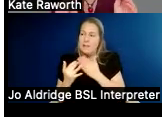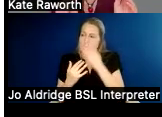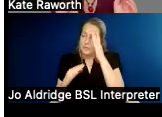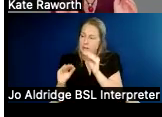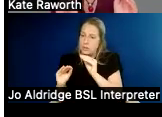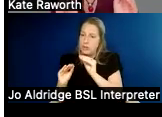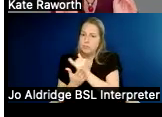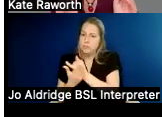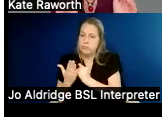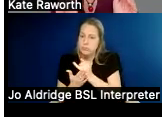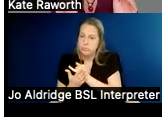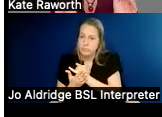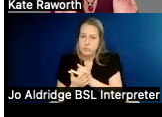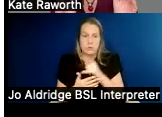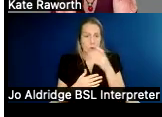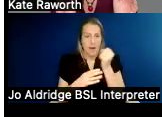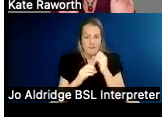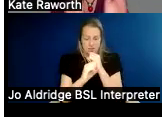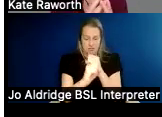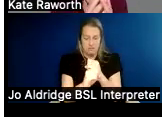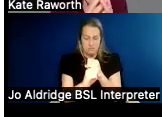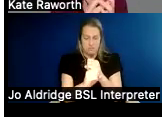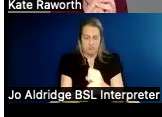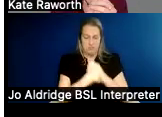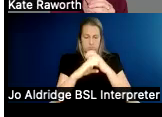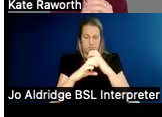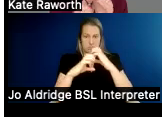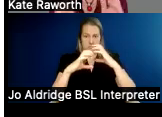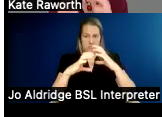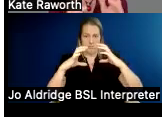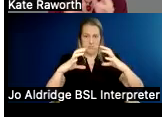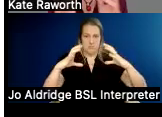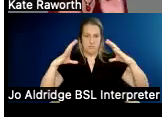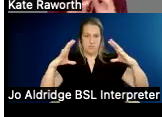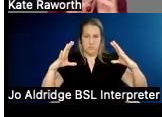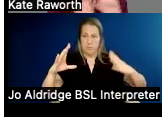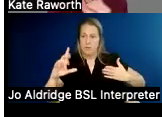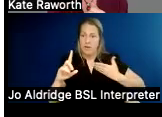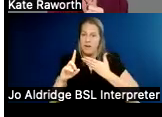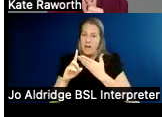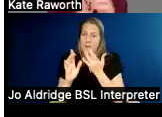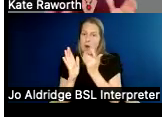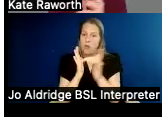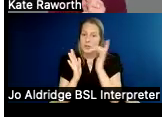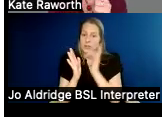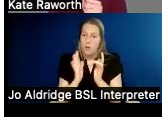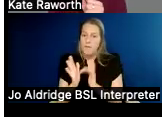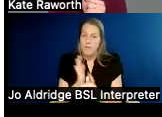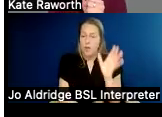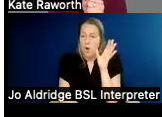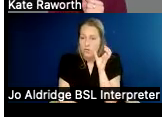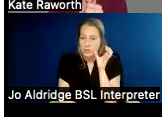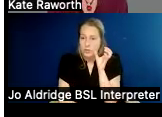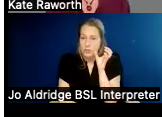outwards. So here we wanted to eliminate all of the orange. So the concept didn't quite work and we couldn't